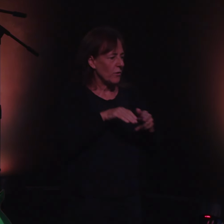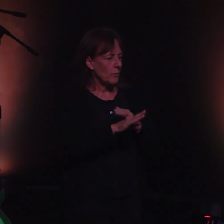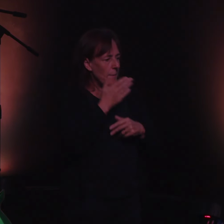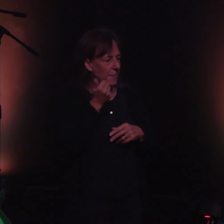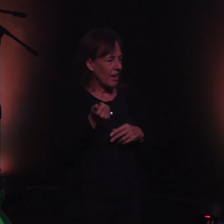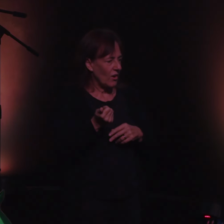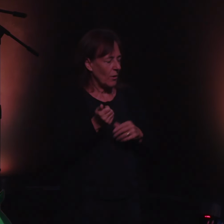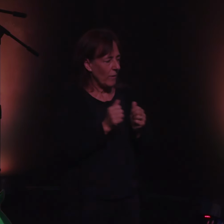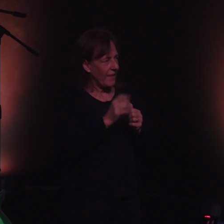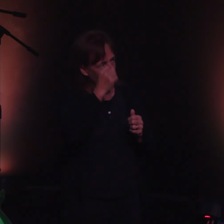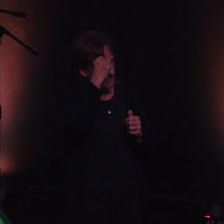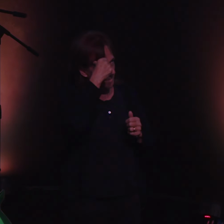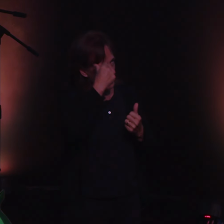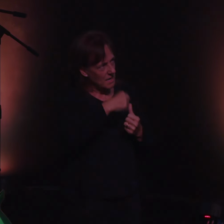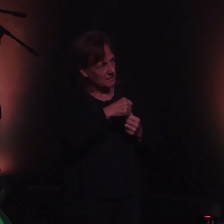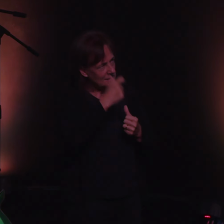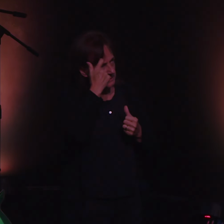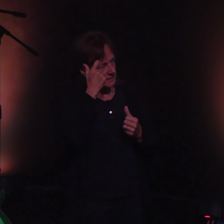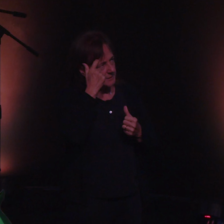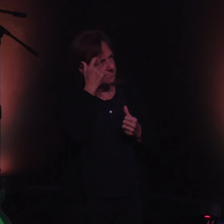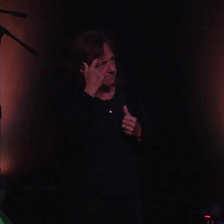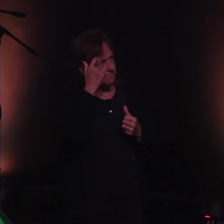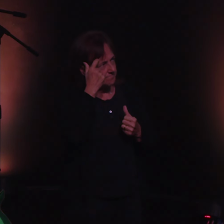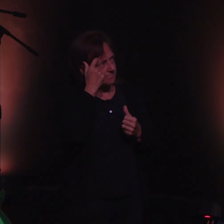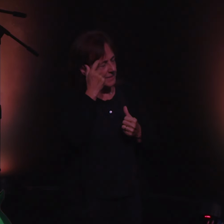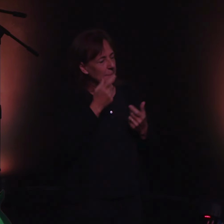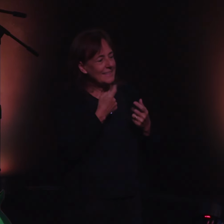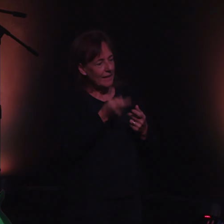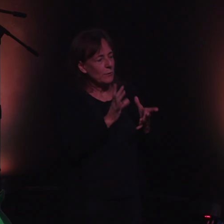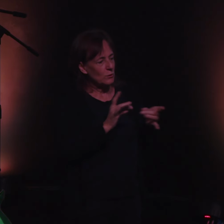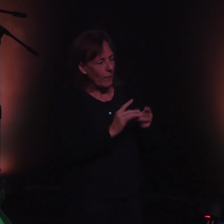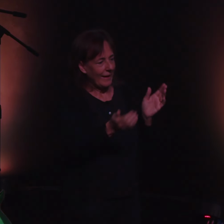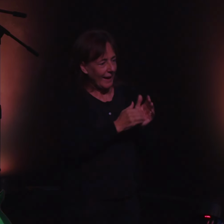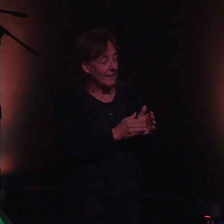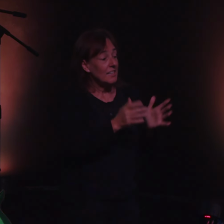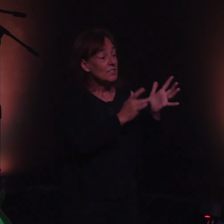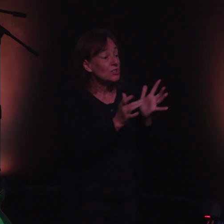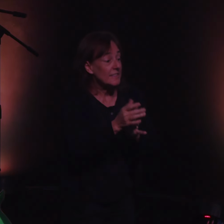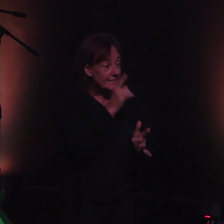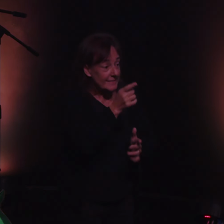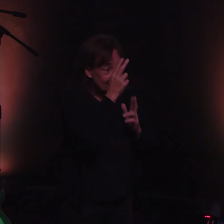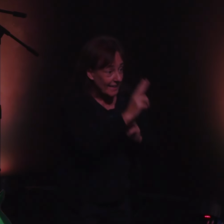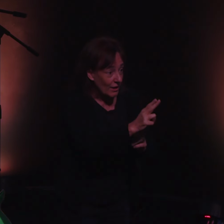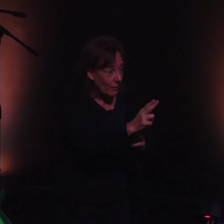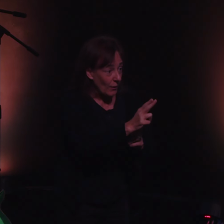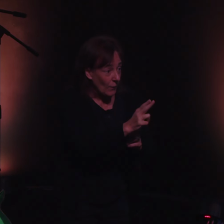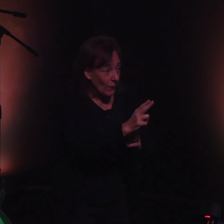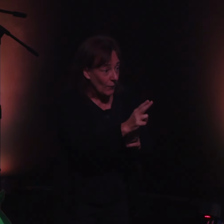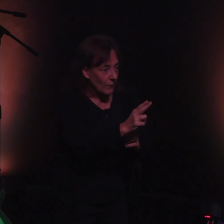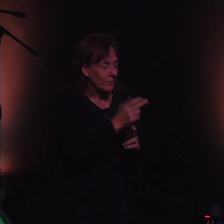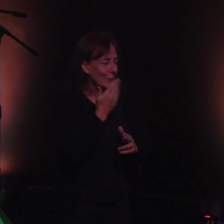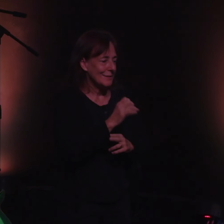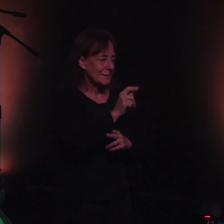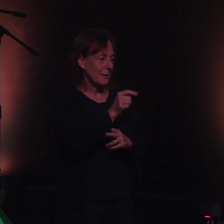things. So with that in mind, I want to look at this parable again, and I want to understand it that Jesus is the hero. Jesus is the center of this. So here